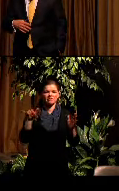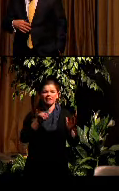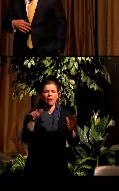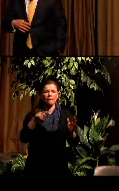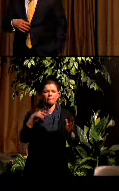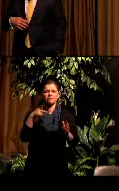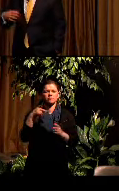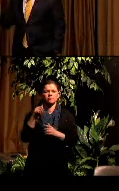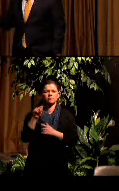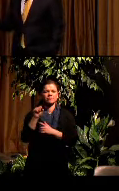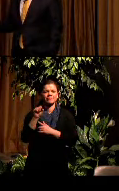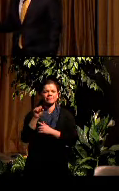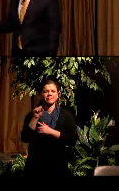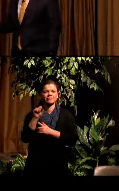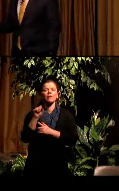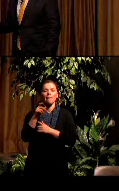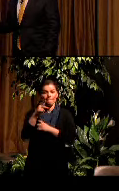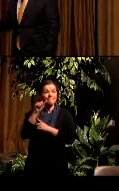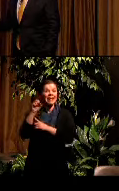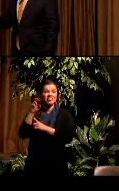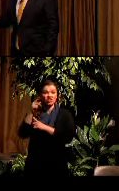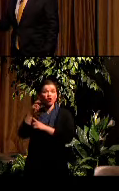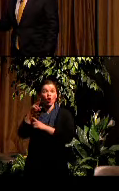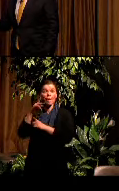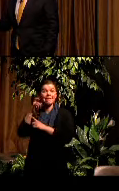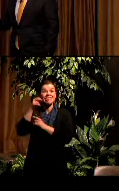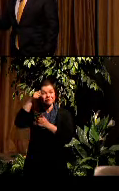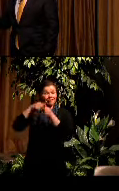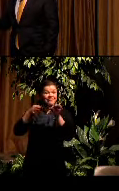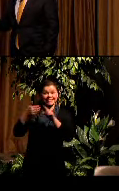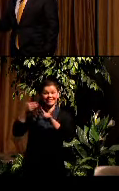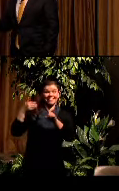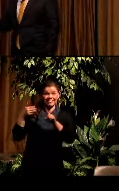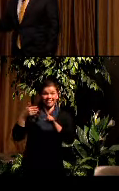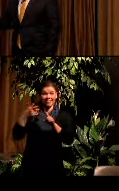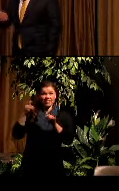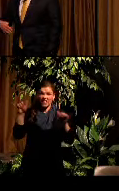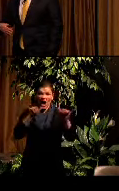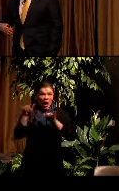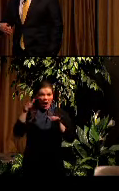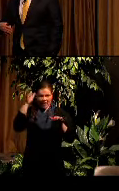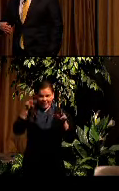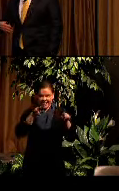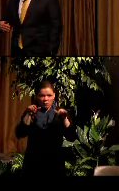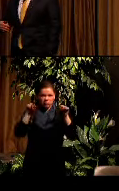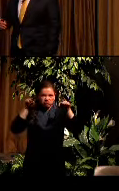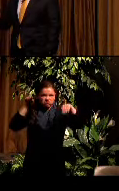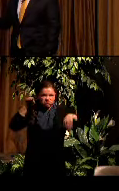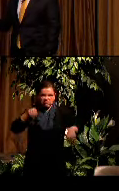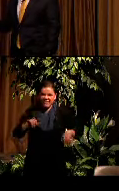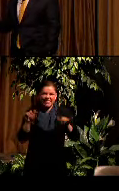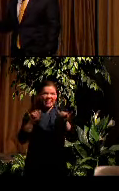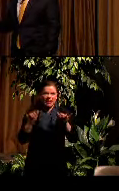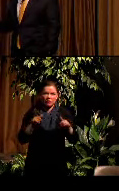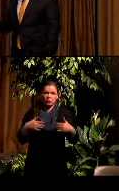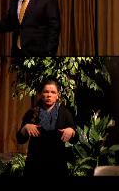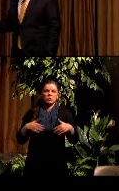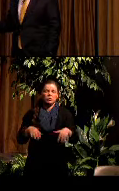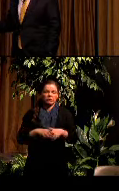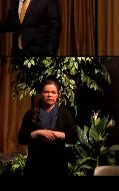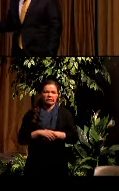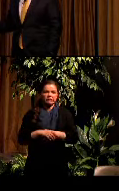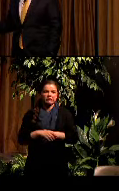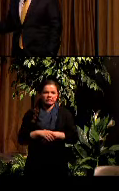sorts of declines within a society where we know better. We know regulation. We know conservation works. But yet we're seeing the